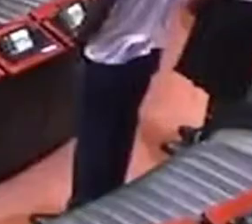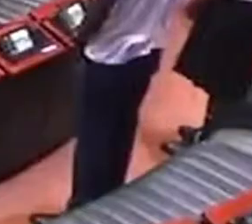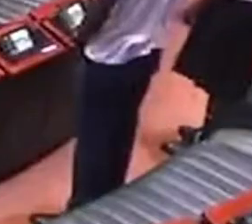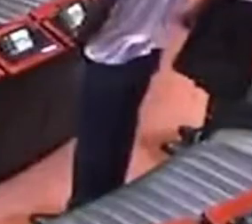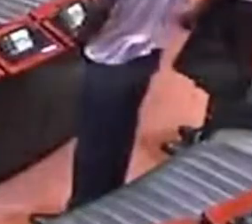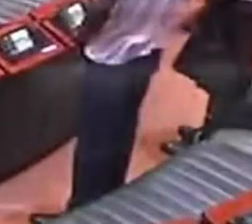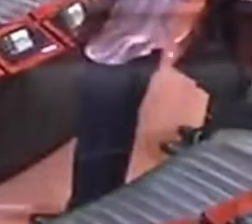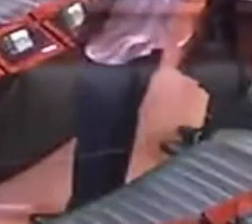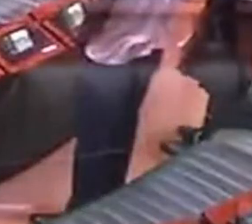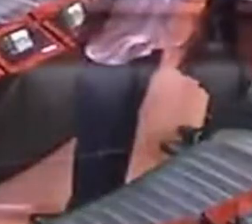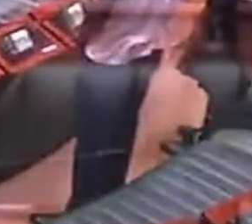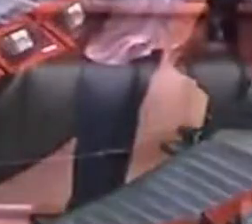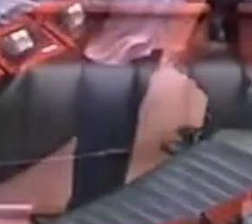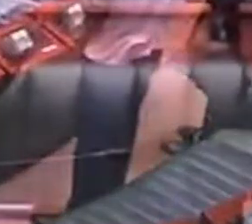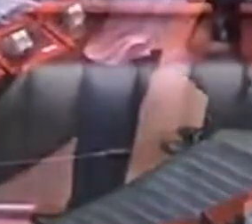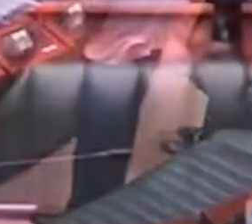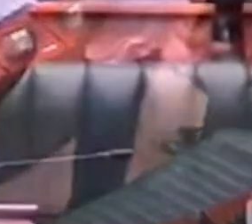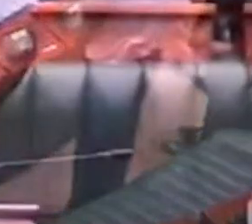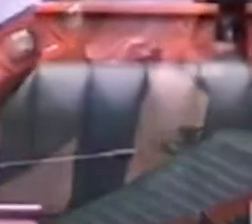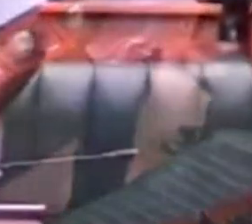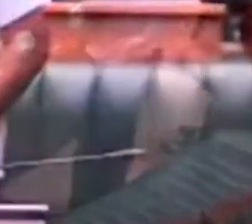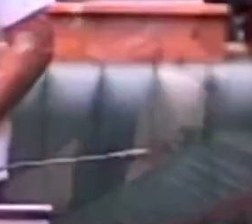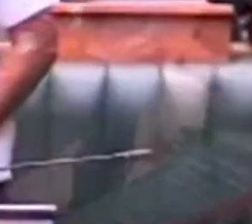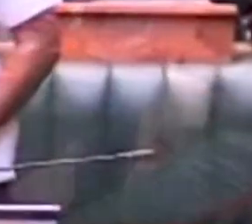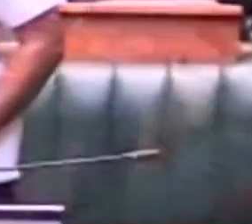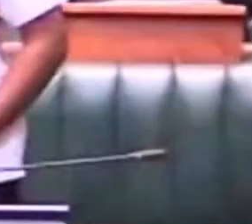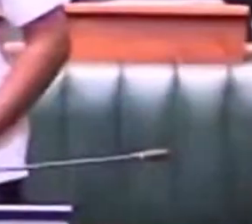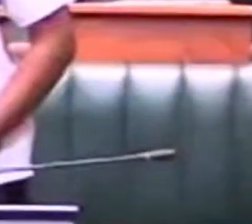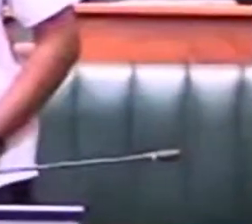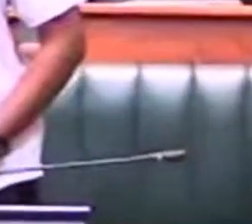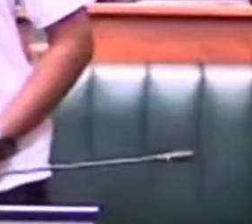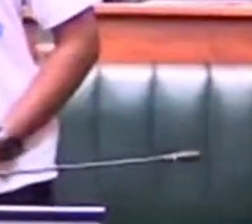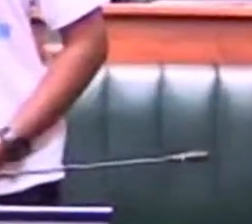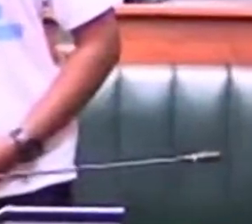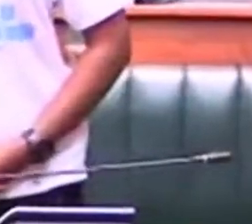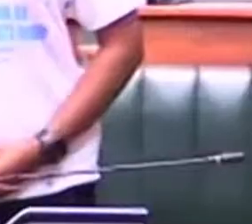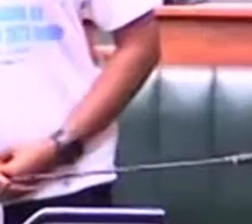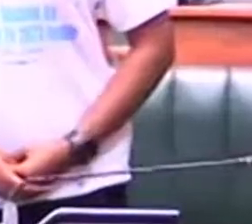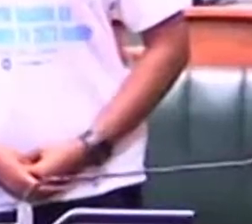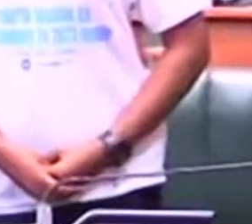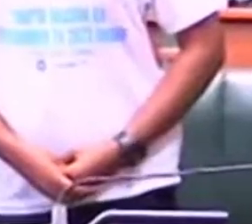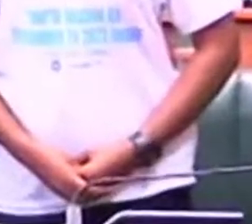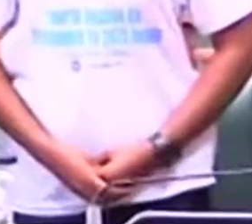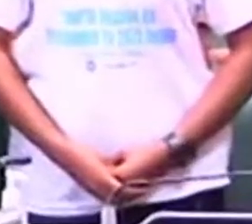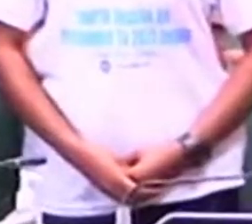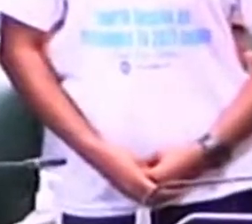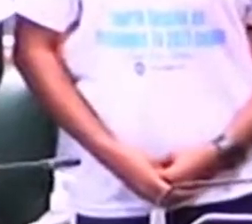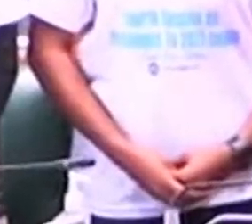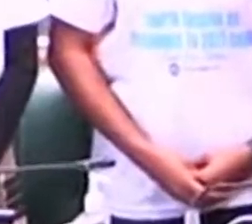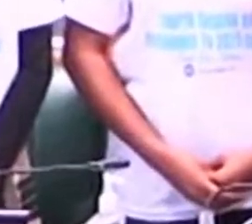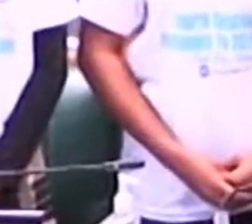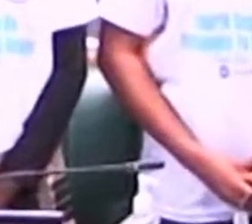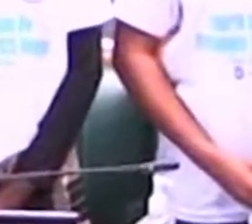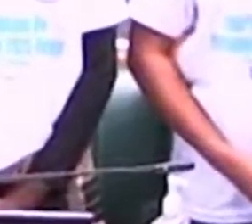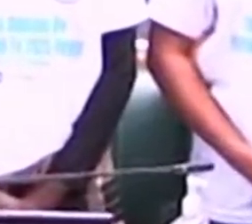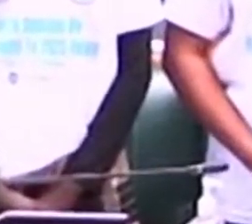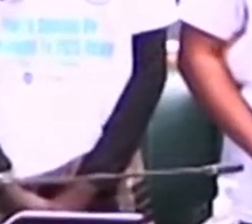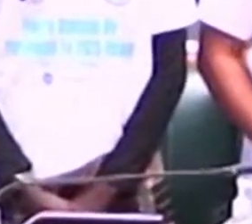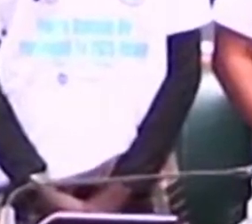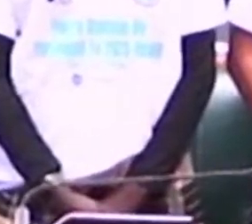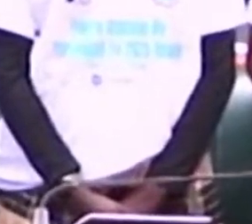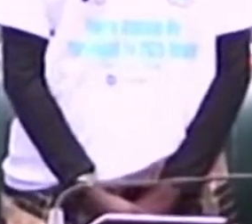We want freedom's fight for one, strong